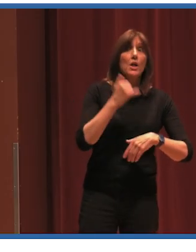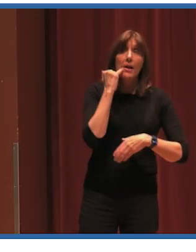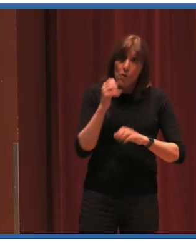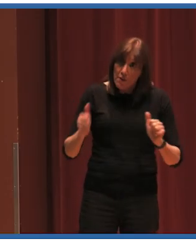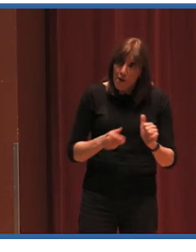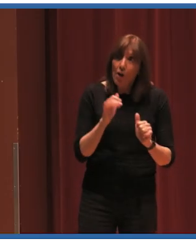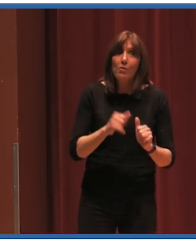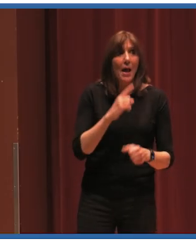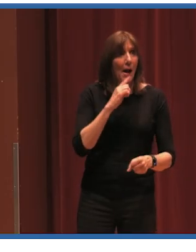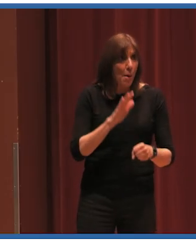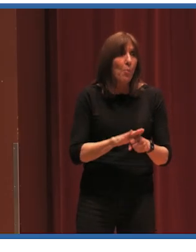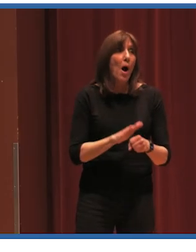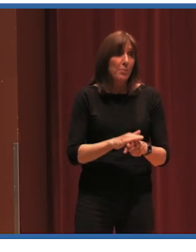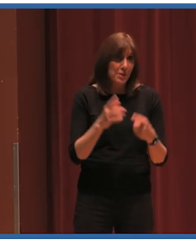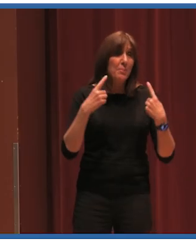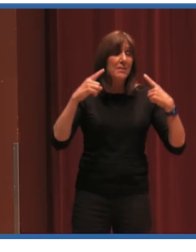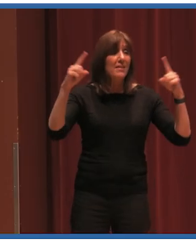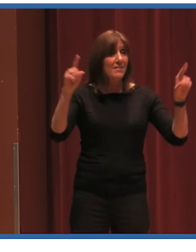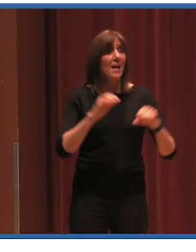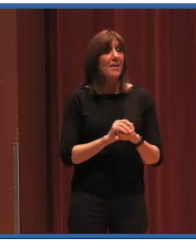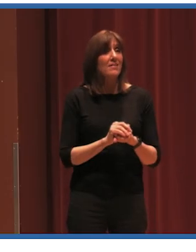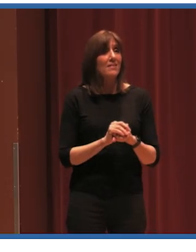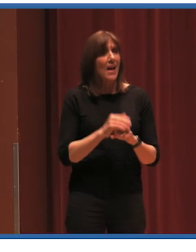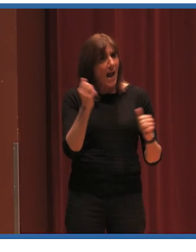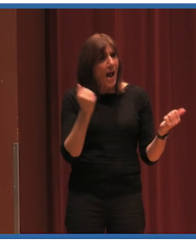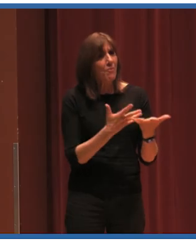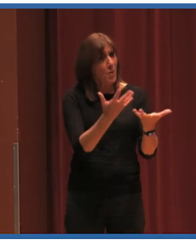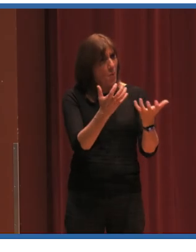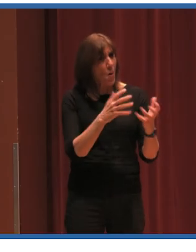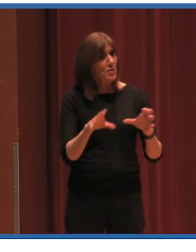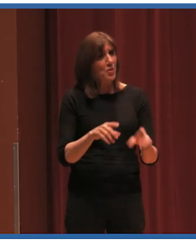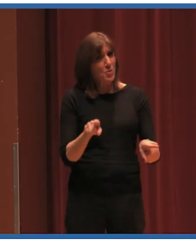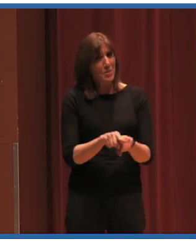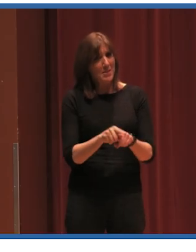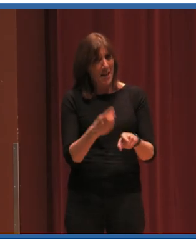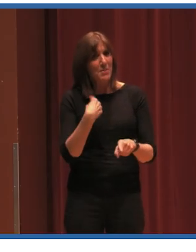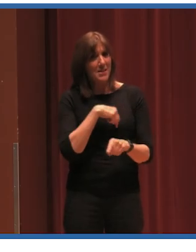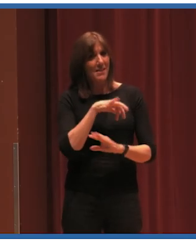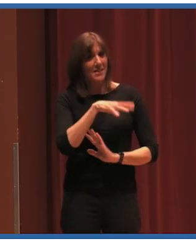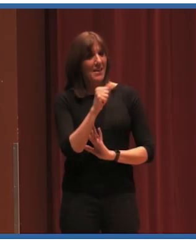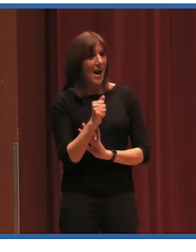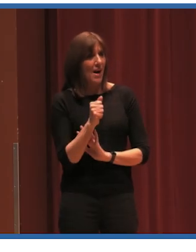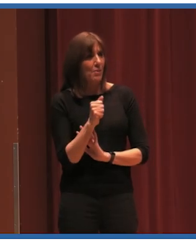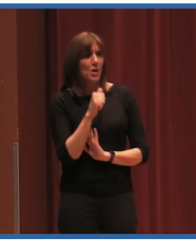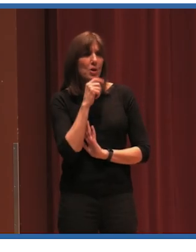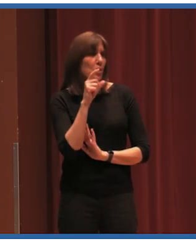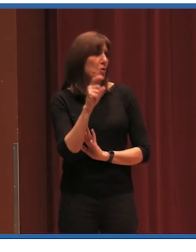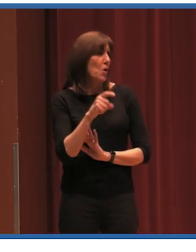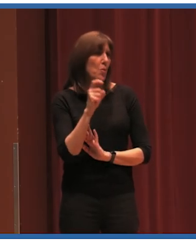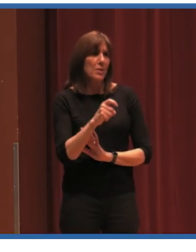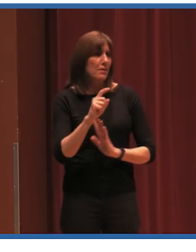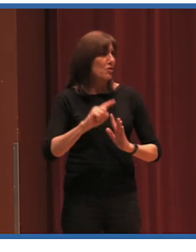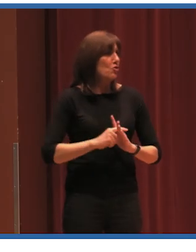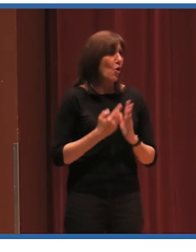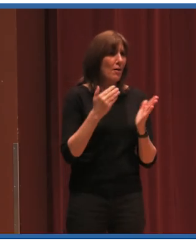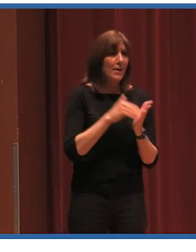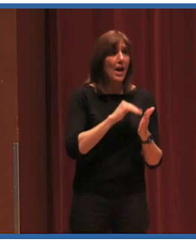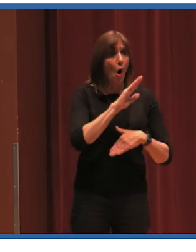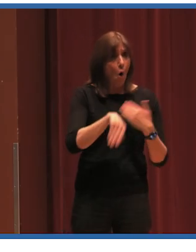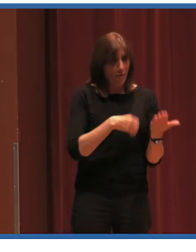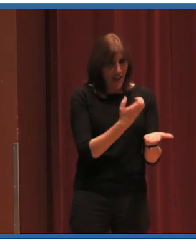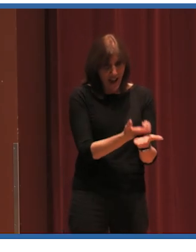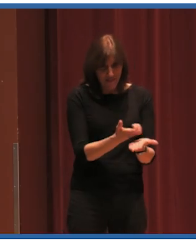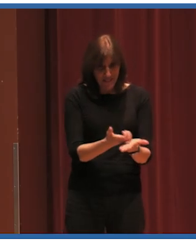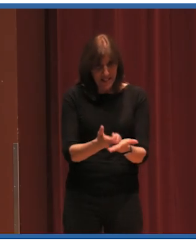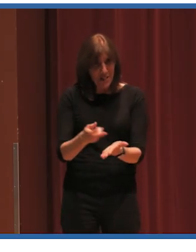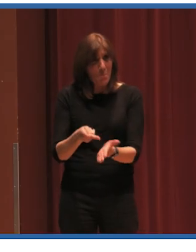I promise it would work. So that's something to familiarize yourself with. You don't have to reinvent the wheel. All the evidence-based